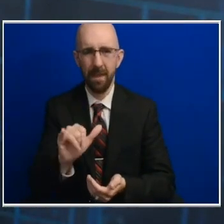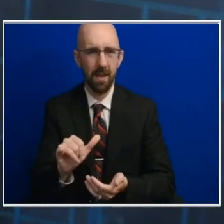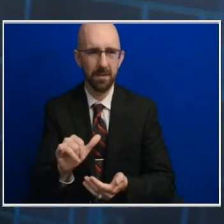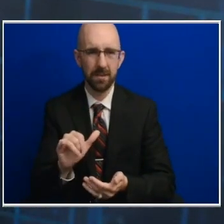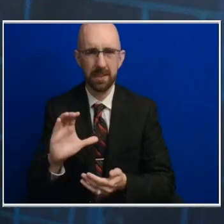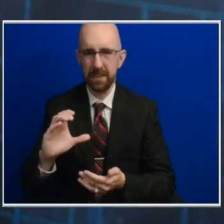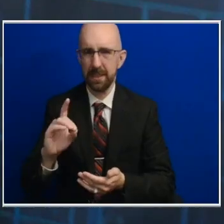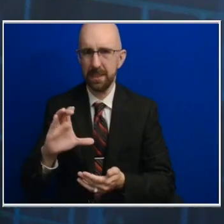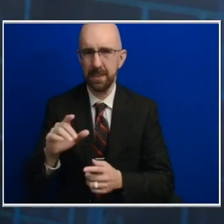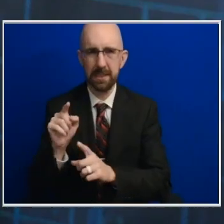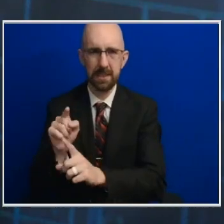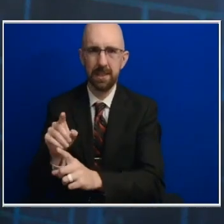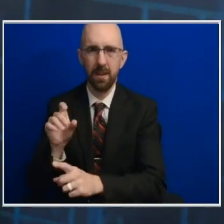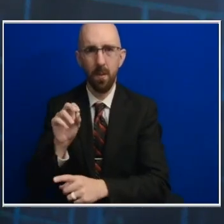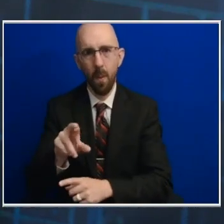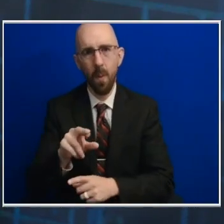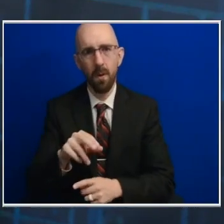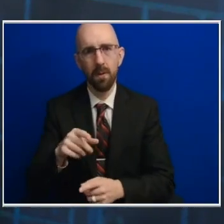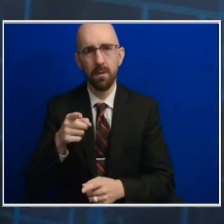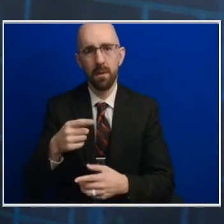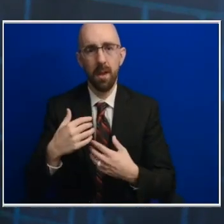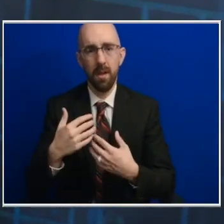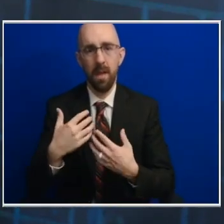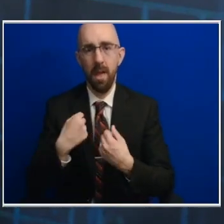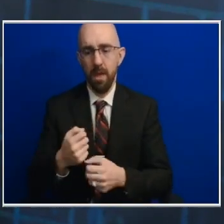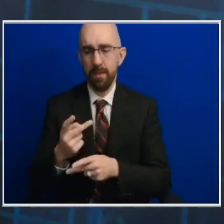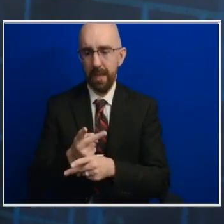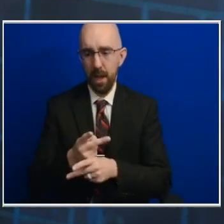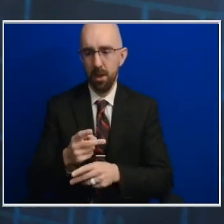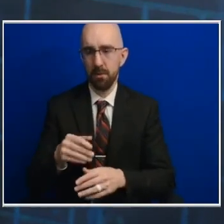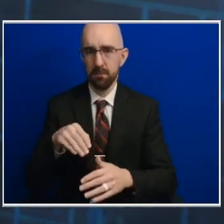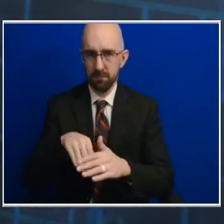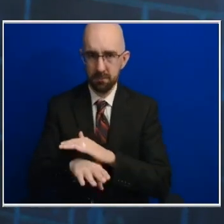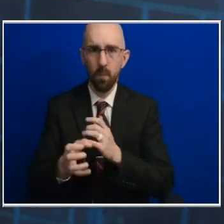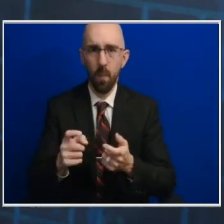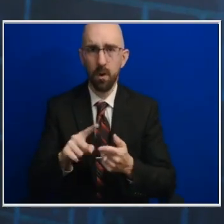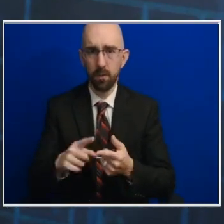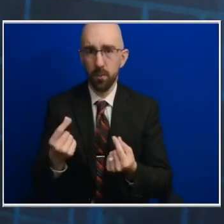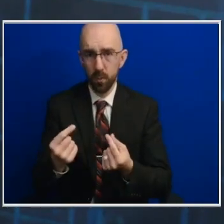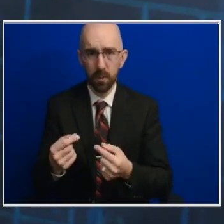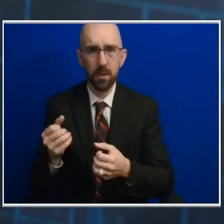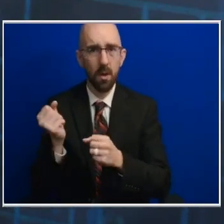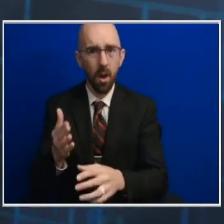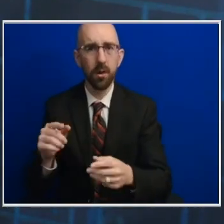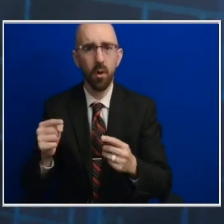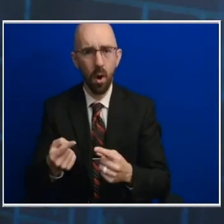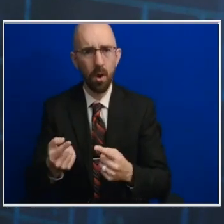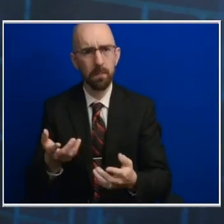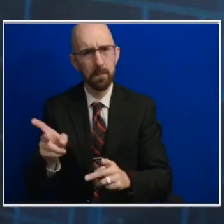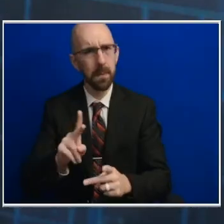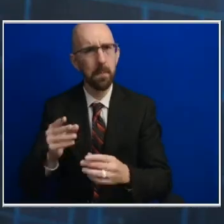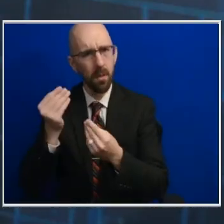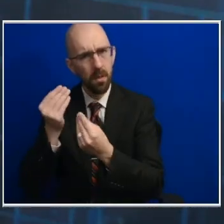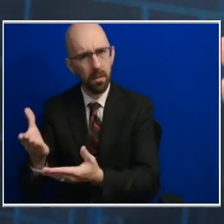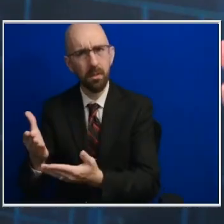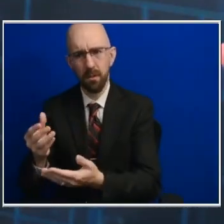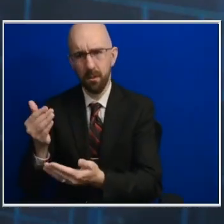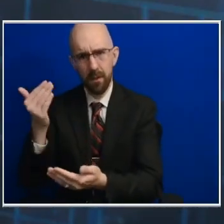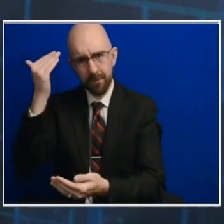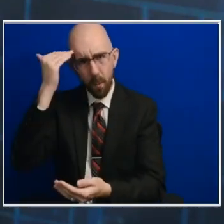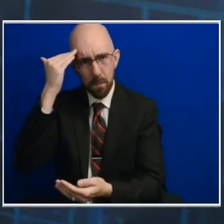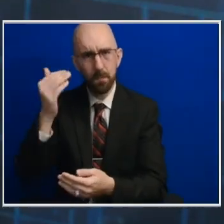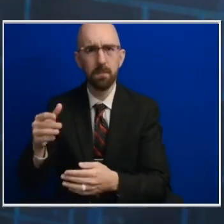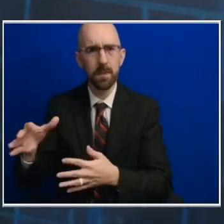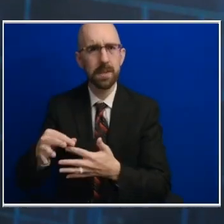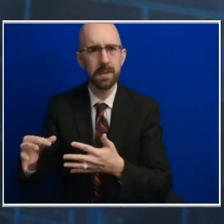CDC or those of in healthcare want, is to cause harm. Again, let people be informed. They'll often make their own choices. So around